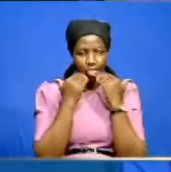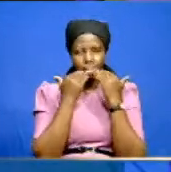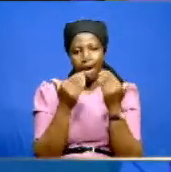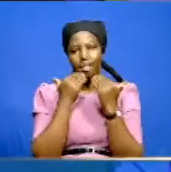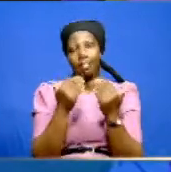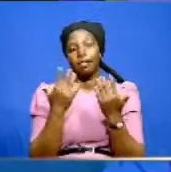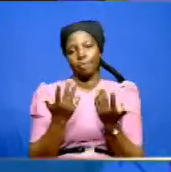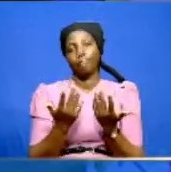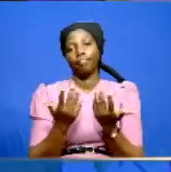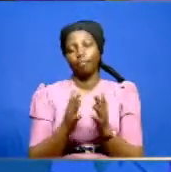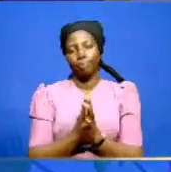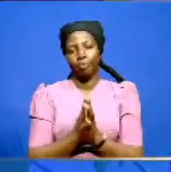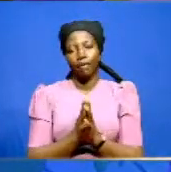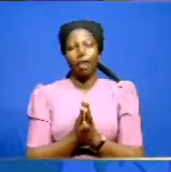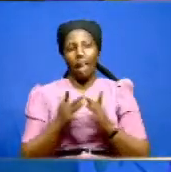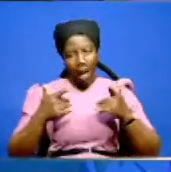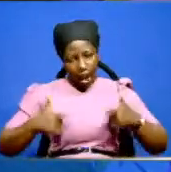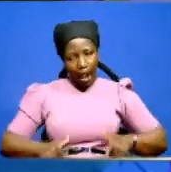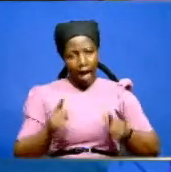Let me